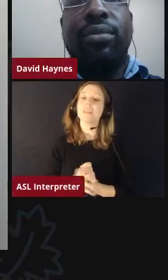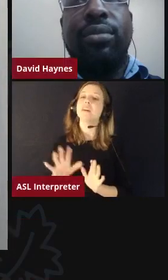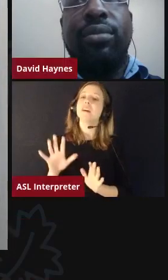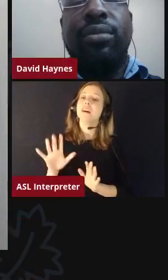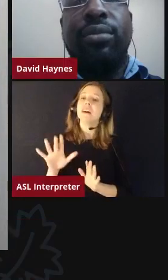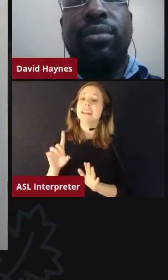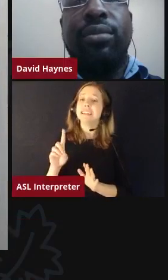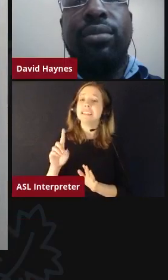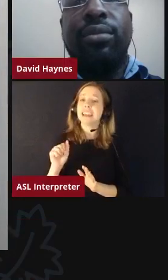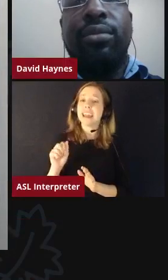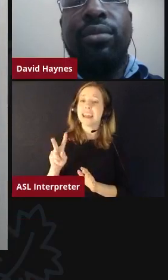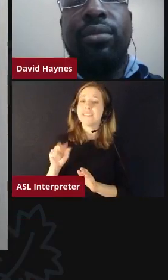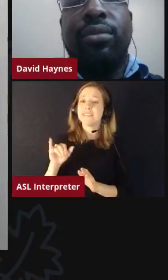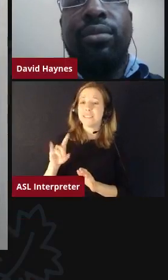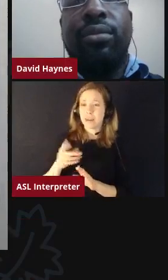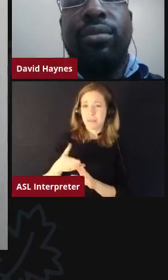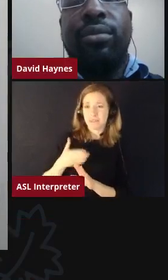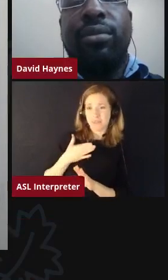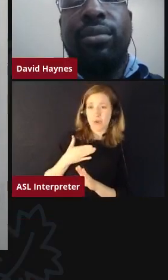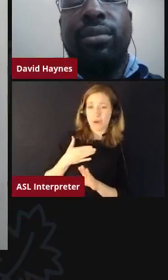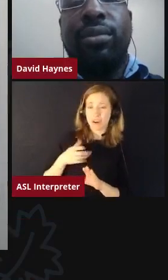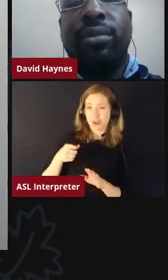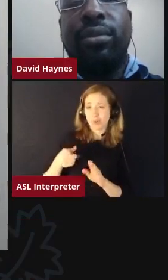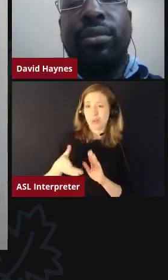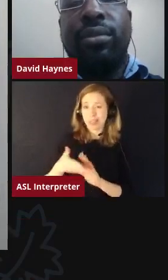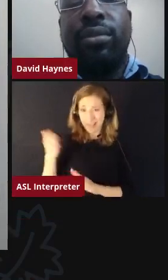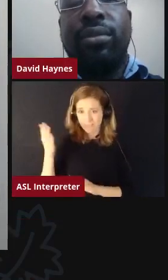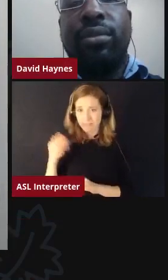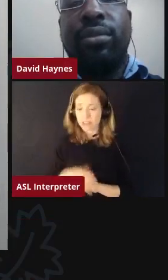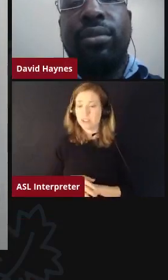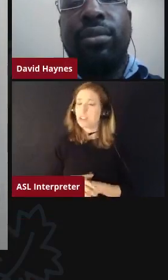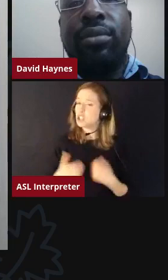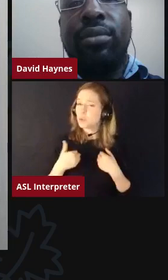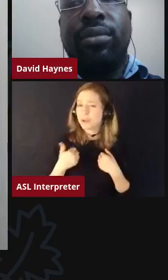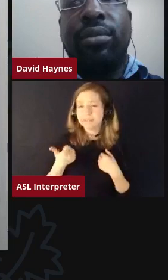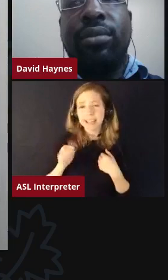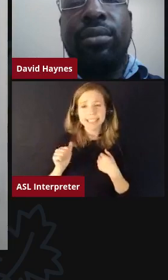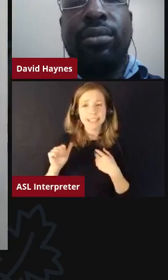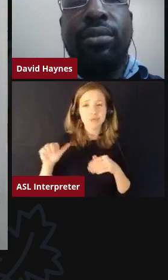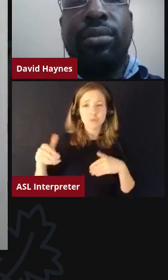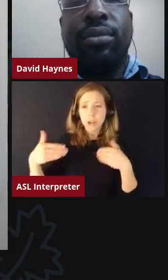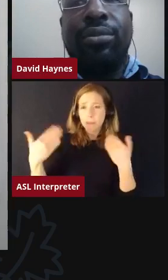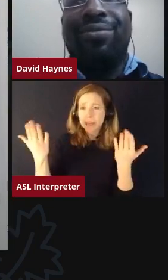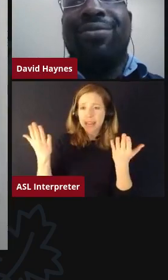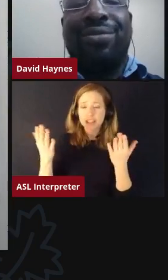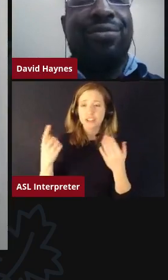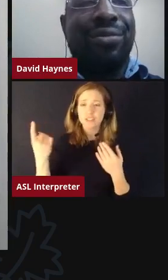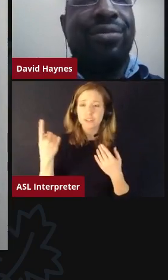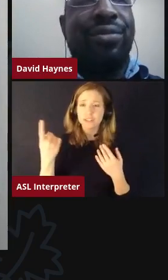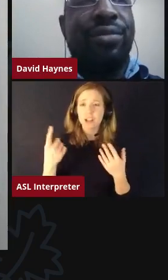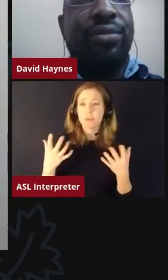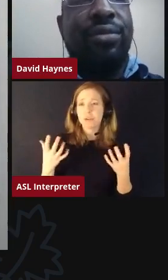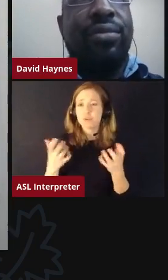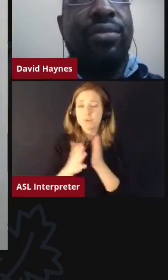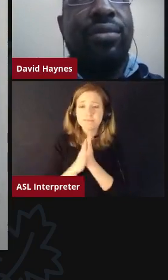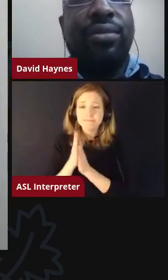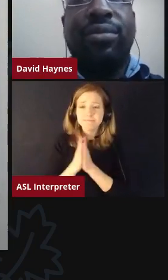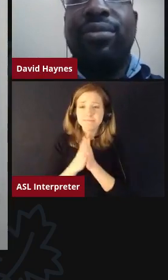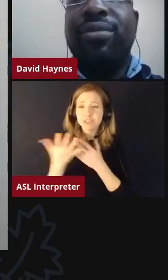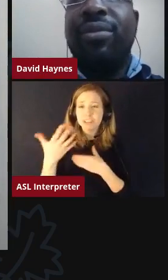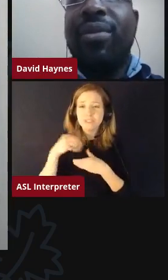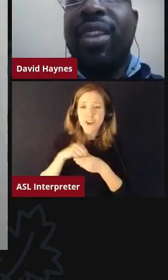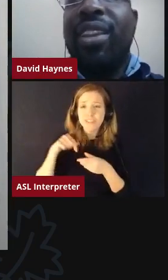you go, do you have any recommendations for someone who is looking to get into this very fun field that you're in?